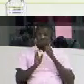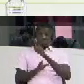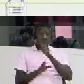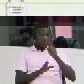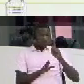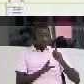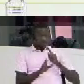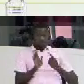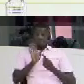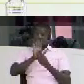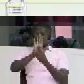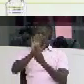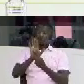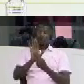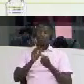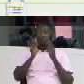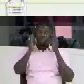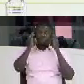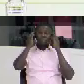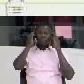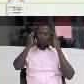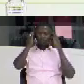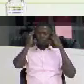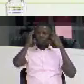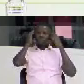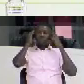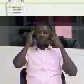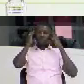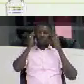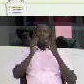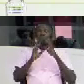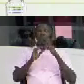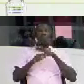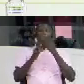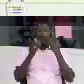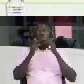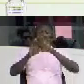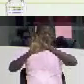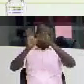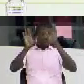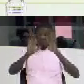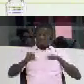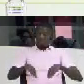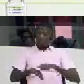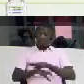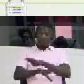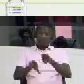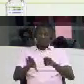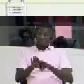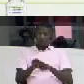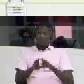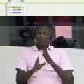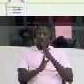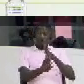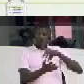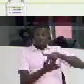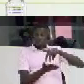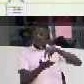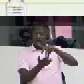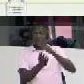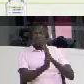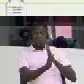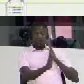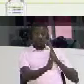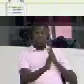pinpoint who have been identified. bu ñu wàccee. When we came down, ñu foolin. we followed the men. foolin bi